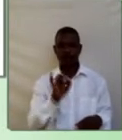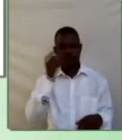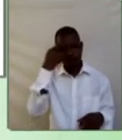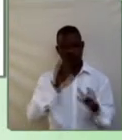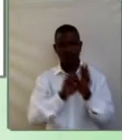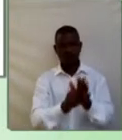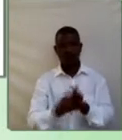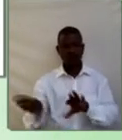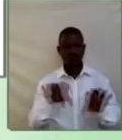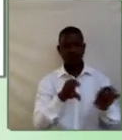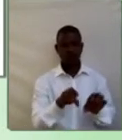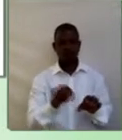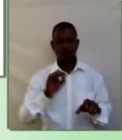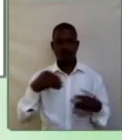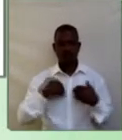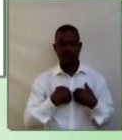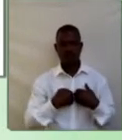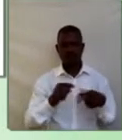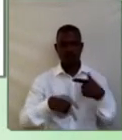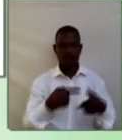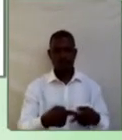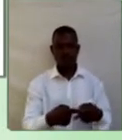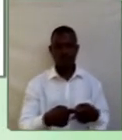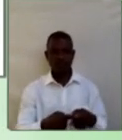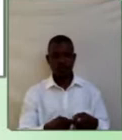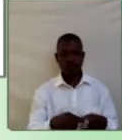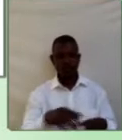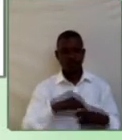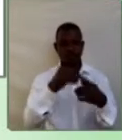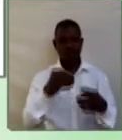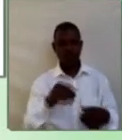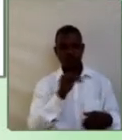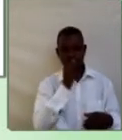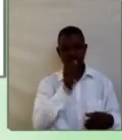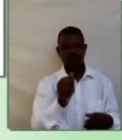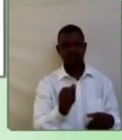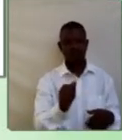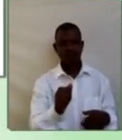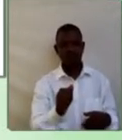e.g. do, have, go, except am.